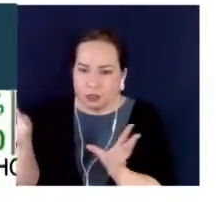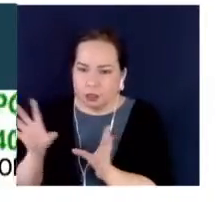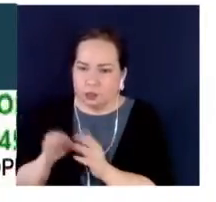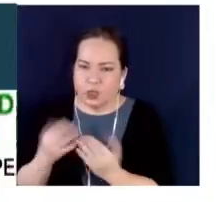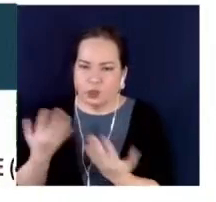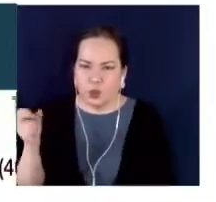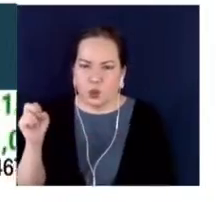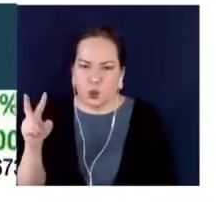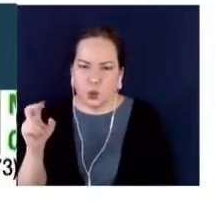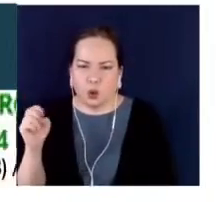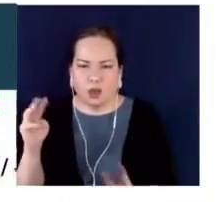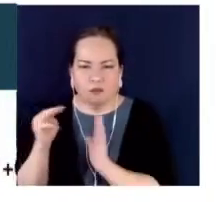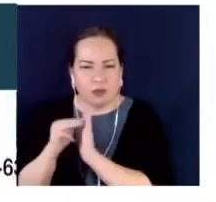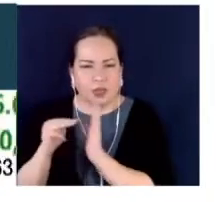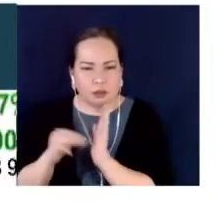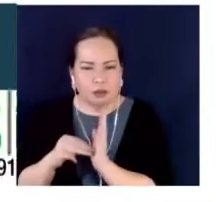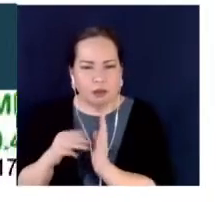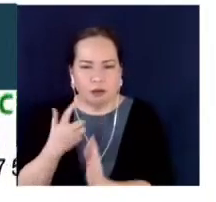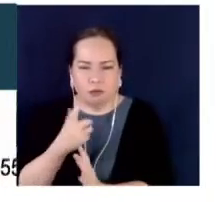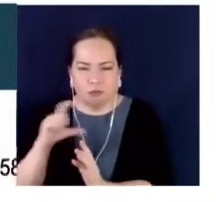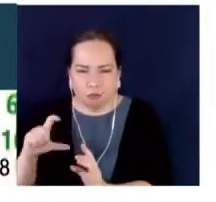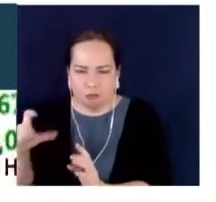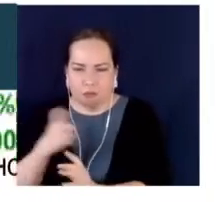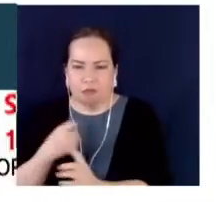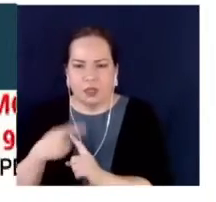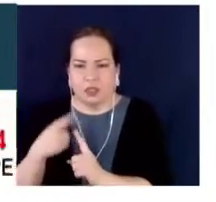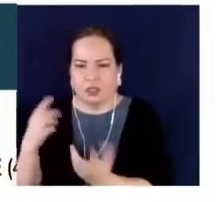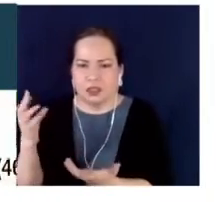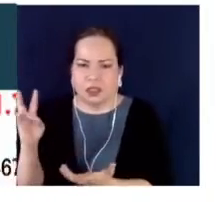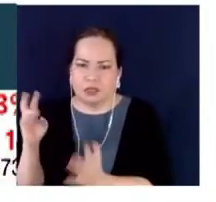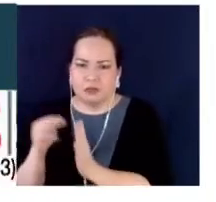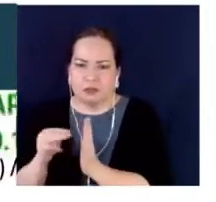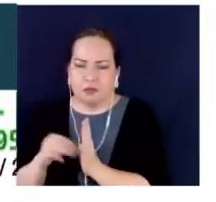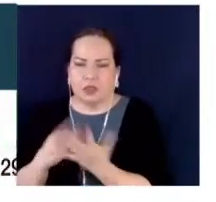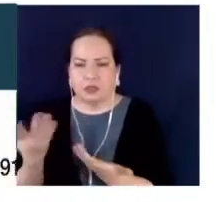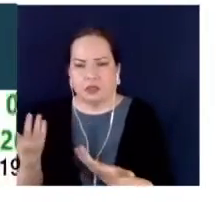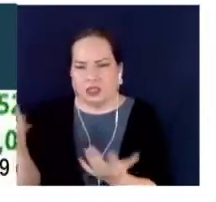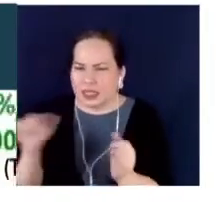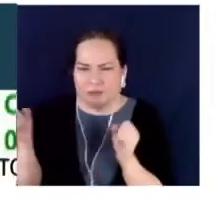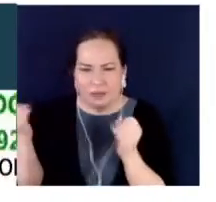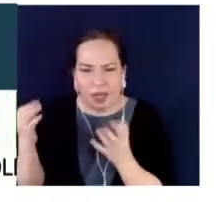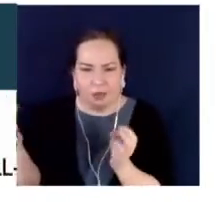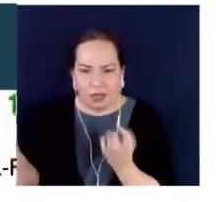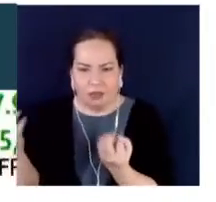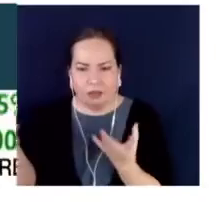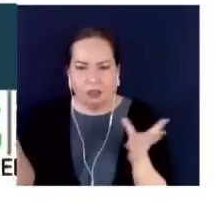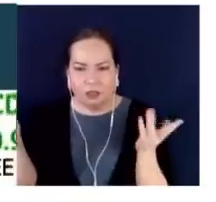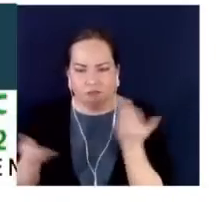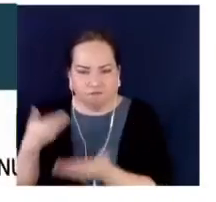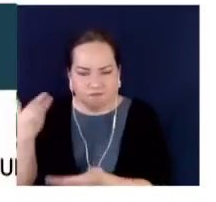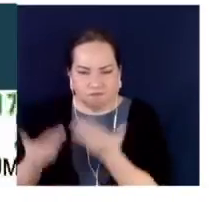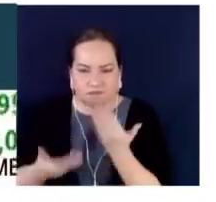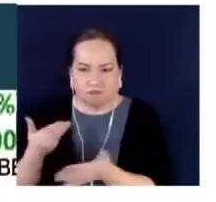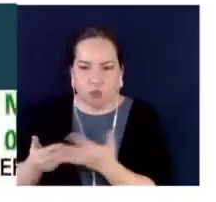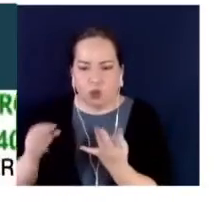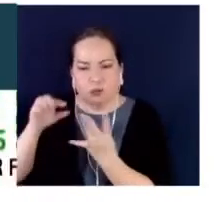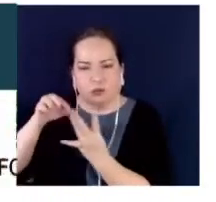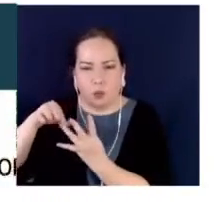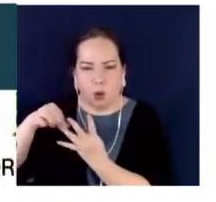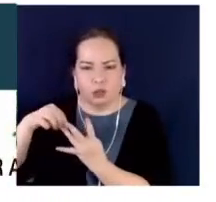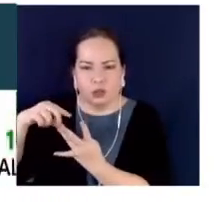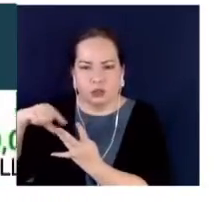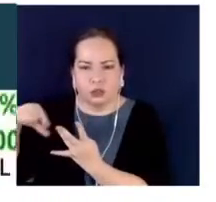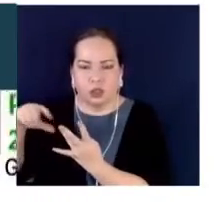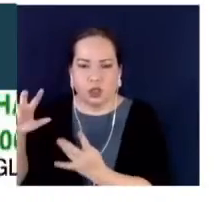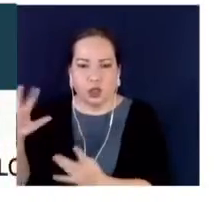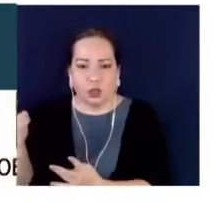12 million plus private sector, 7 million. Then you have got Novavax also arriving in the third and fourth quarter. So the bulk